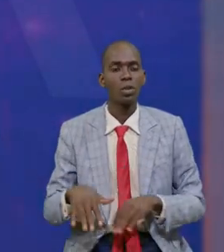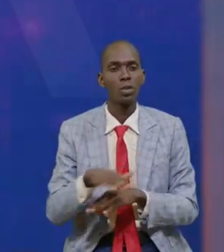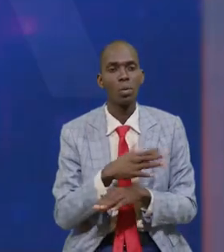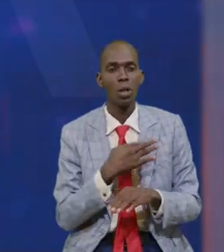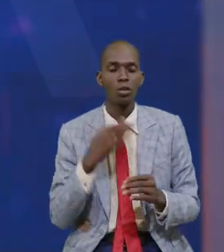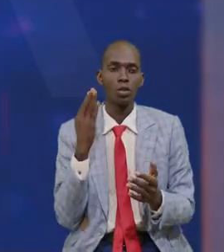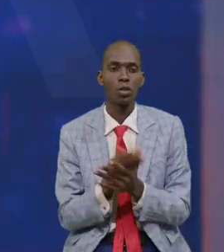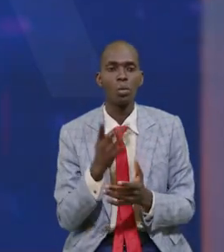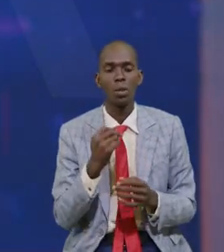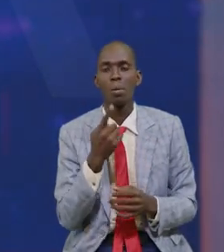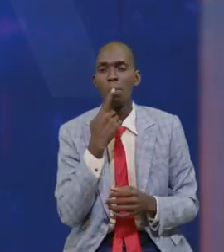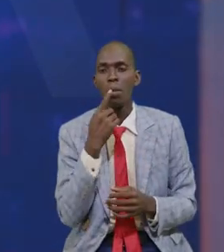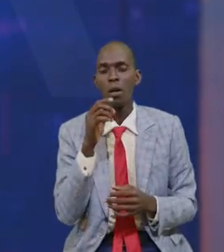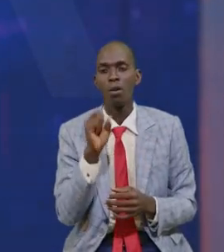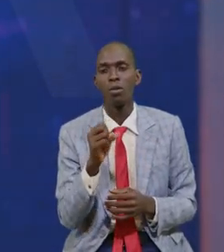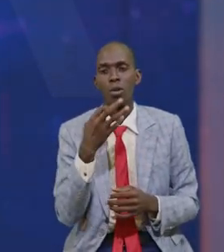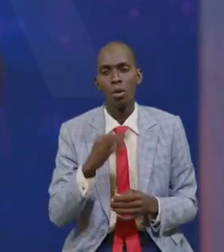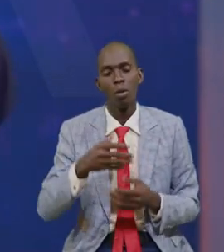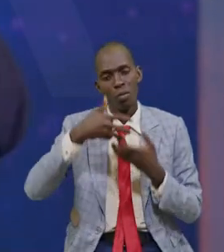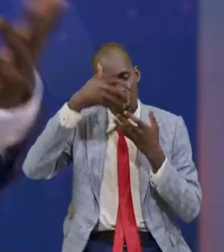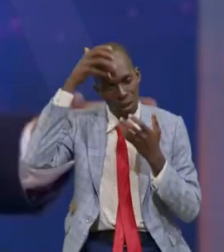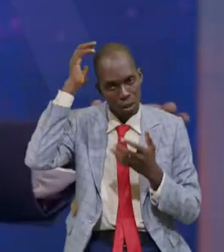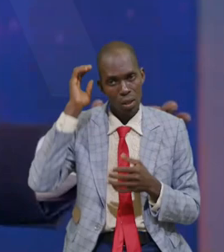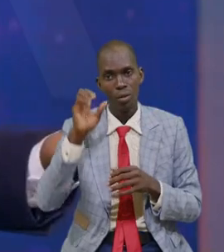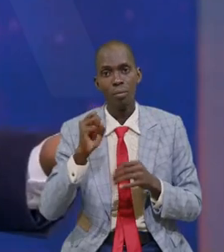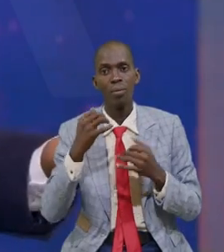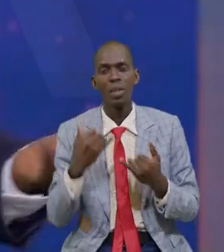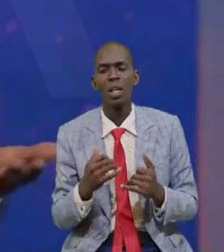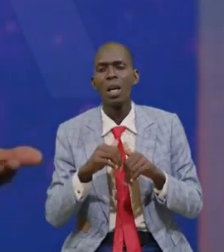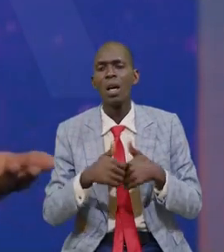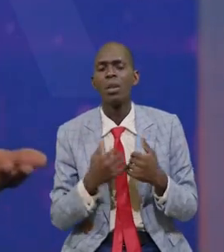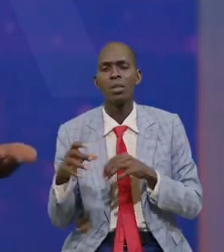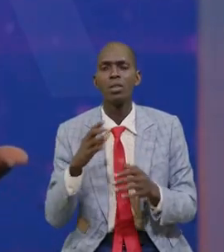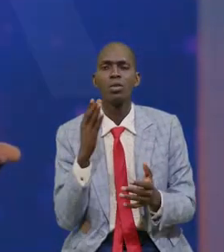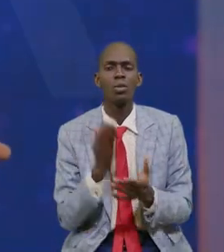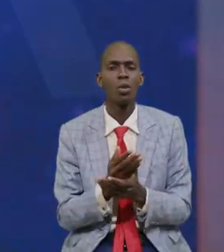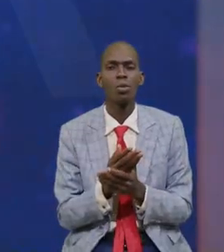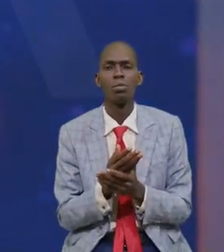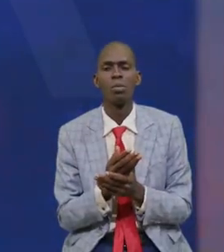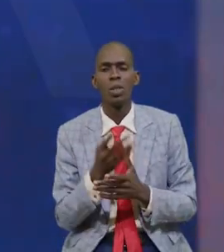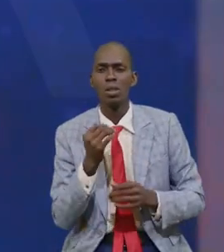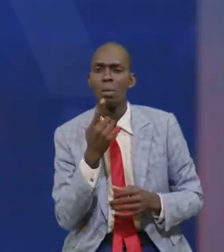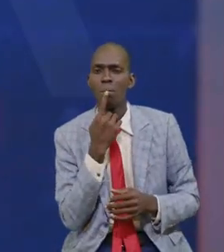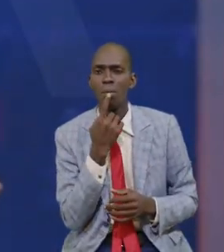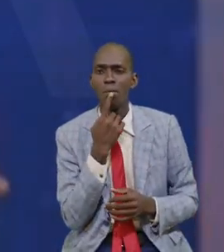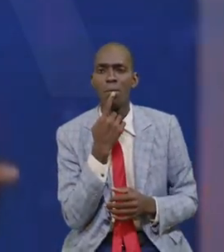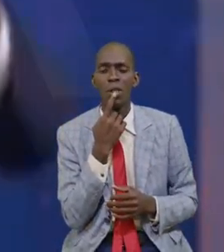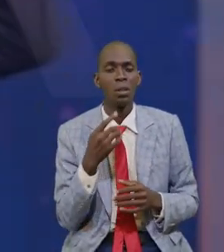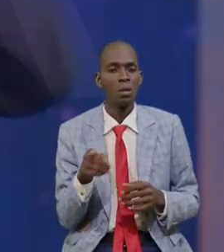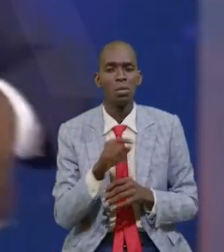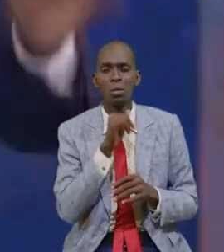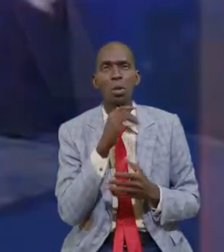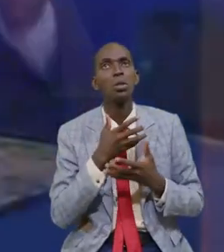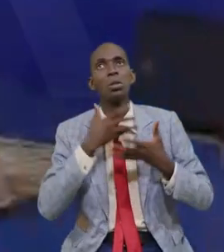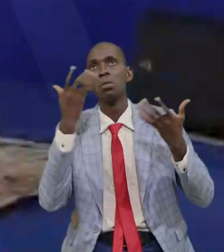the mouth of lions. Now, how did he stop their mouths? He didn't shout. He